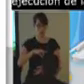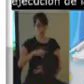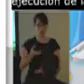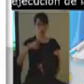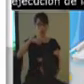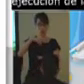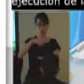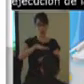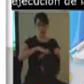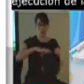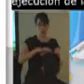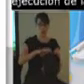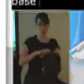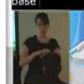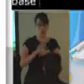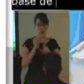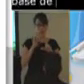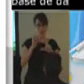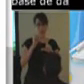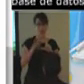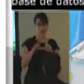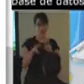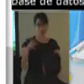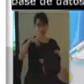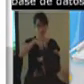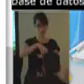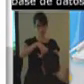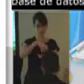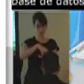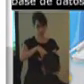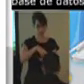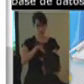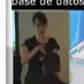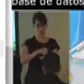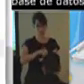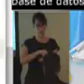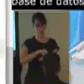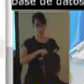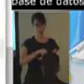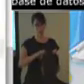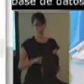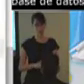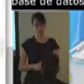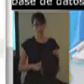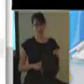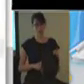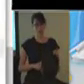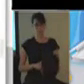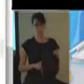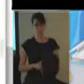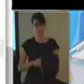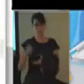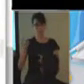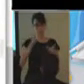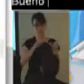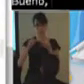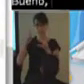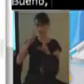there is a centralized database which gathers all of the information regarding the activities that have been done.